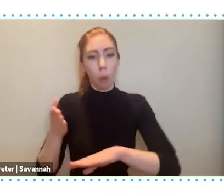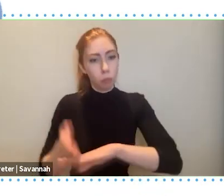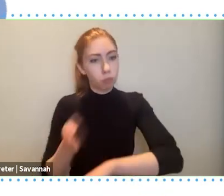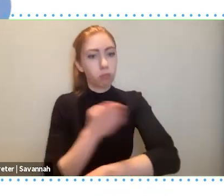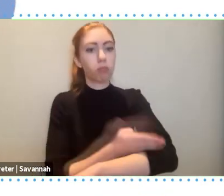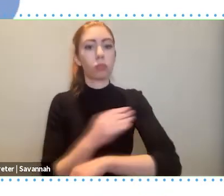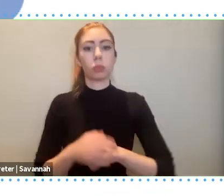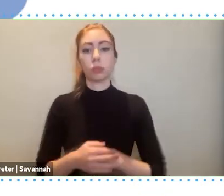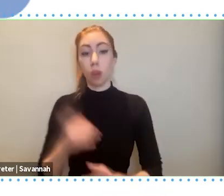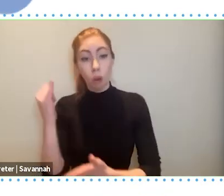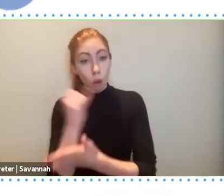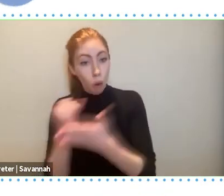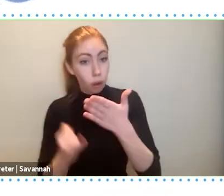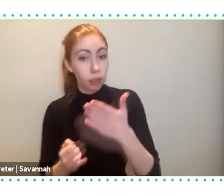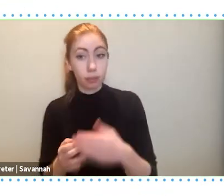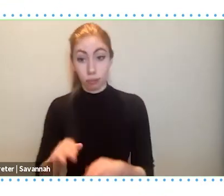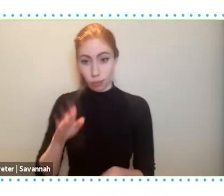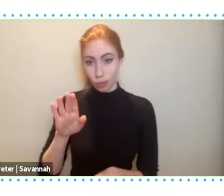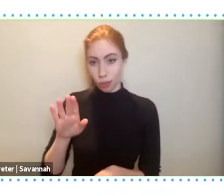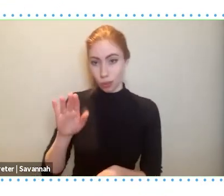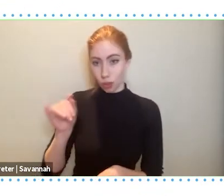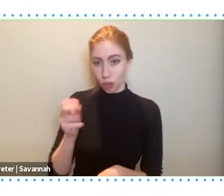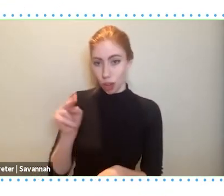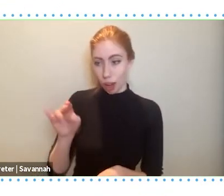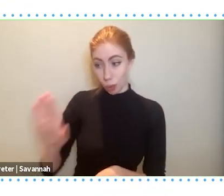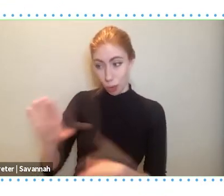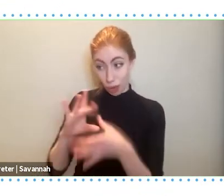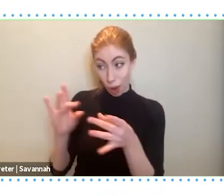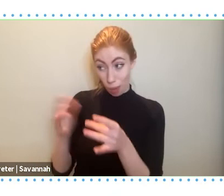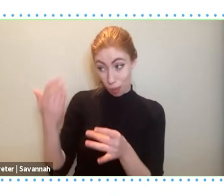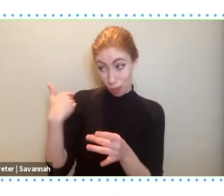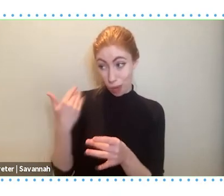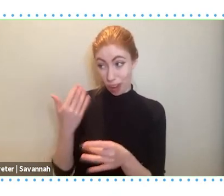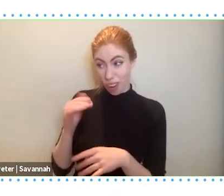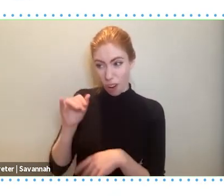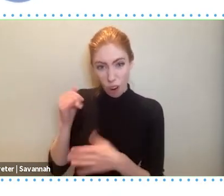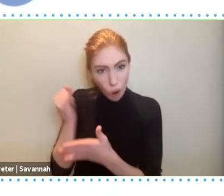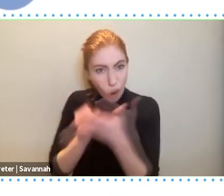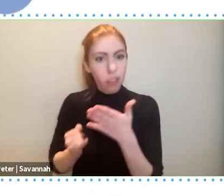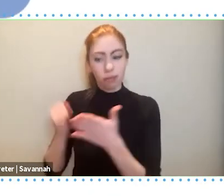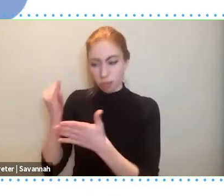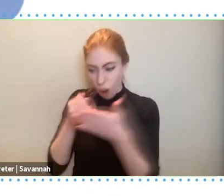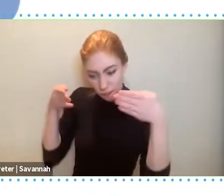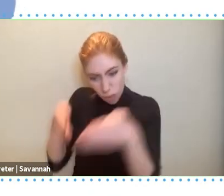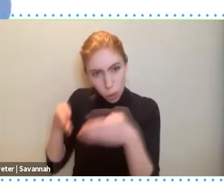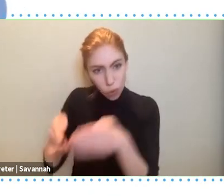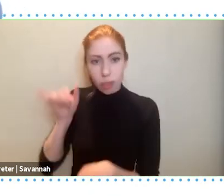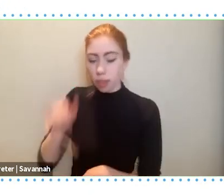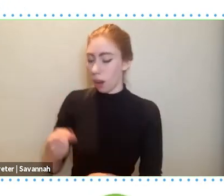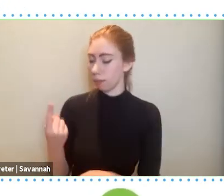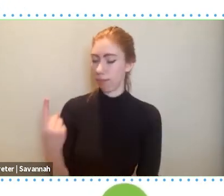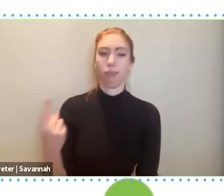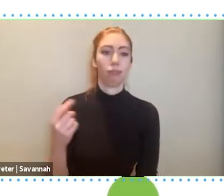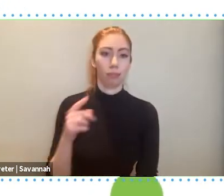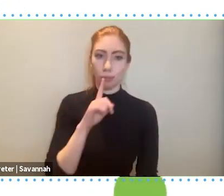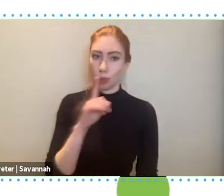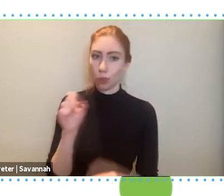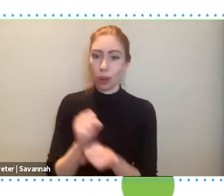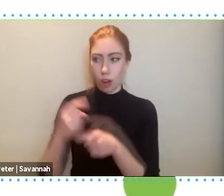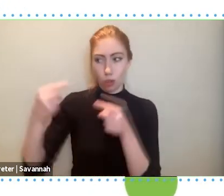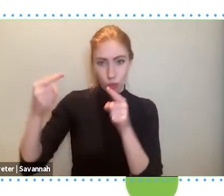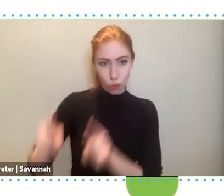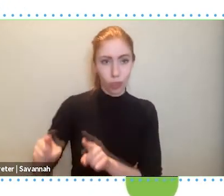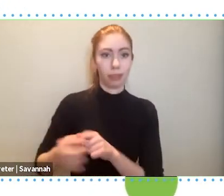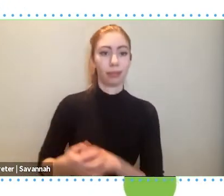artists, and I think the artistic discourse in Canada and our organizations as a whole. A big thank you to